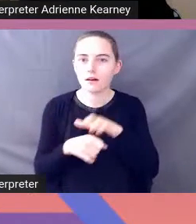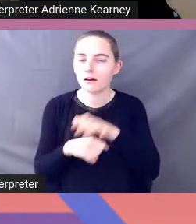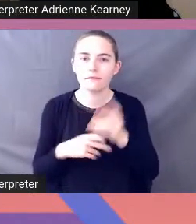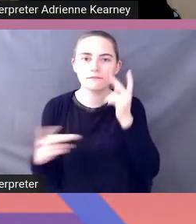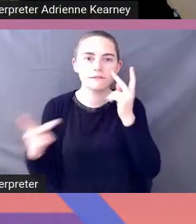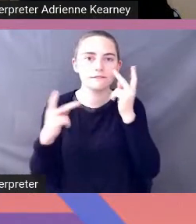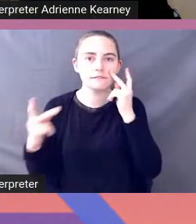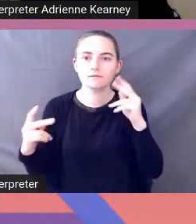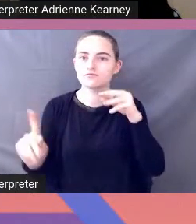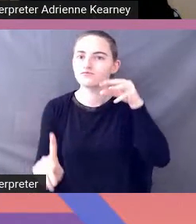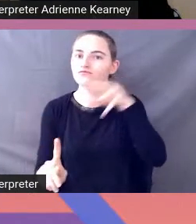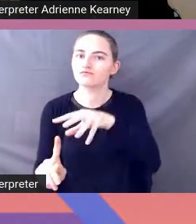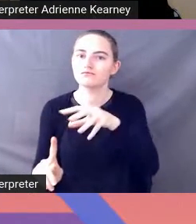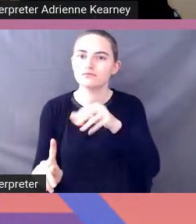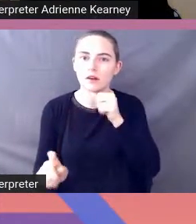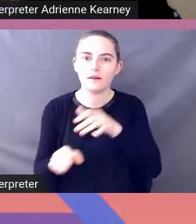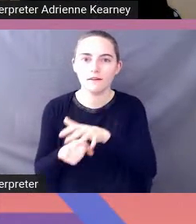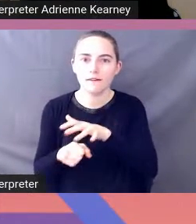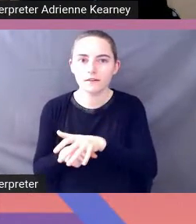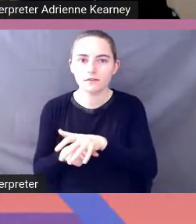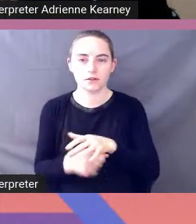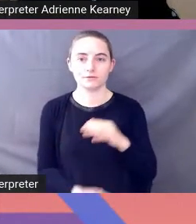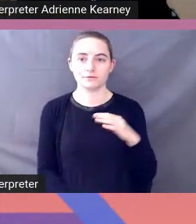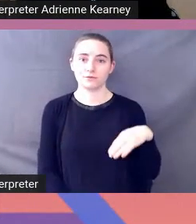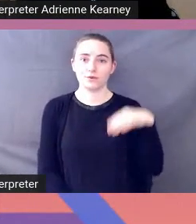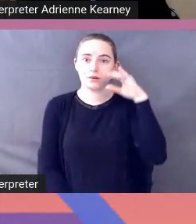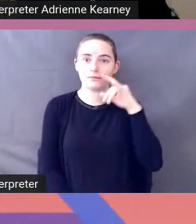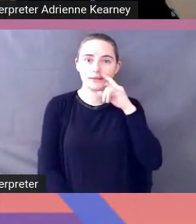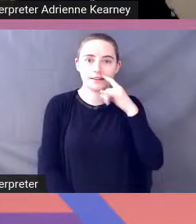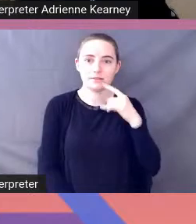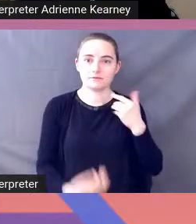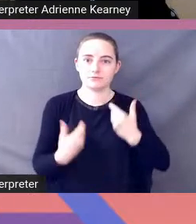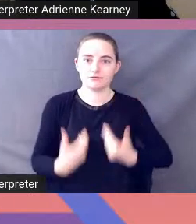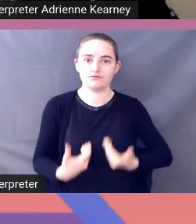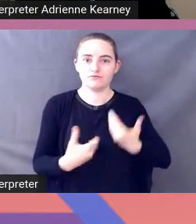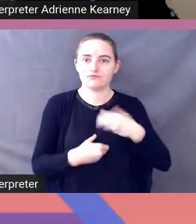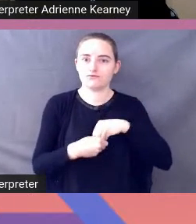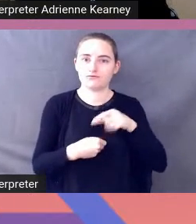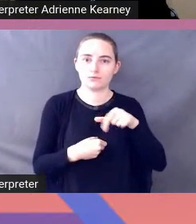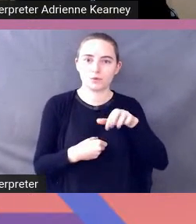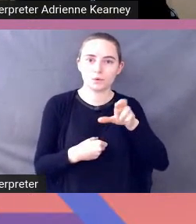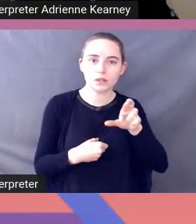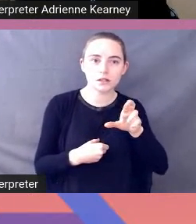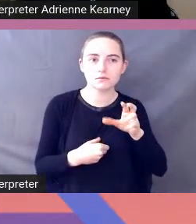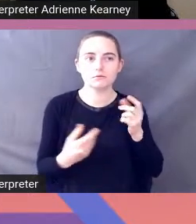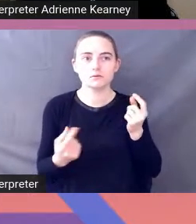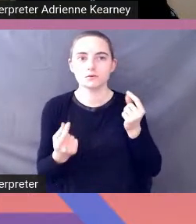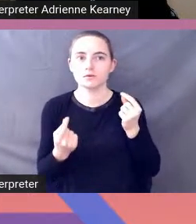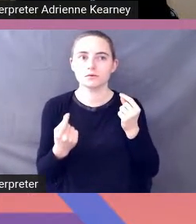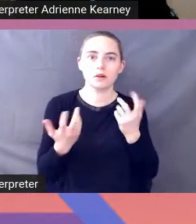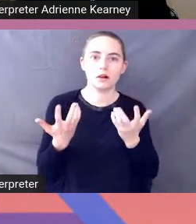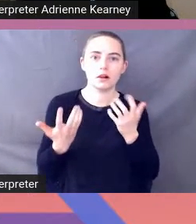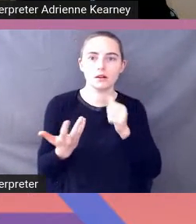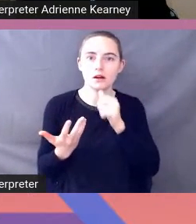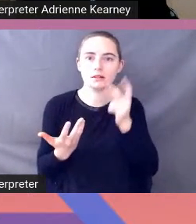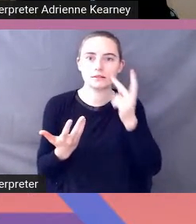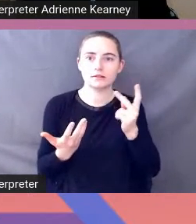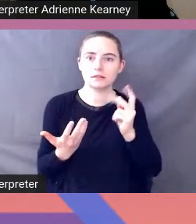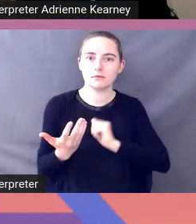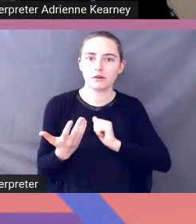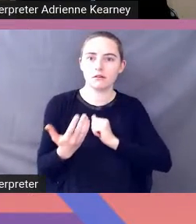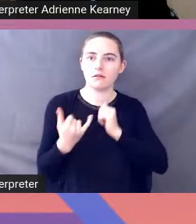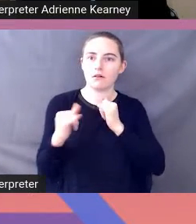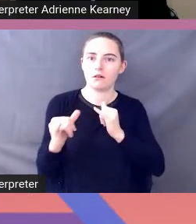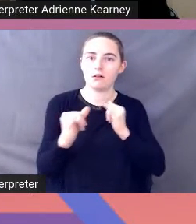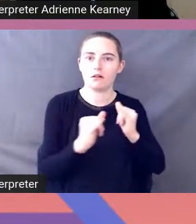queer kid, you might never really see a queer person in your life or in the media or in the arts or whatever. So it's you have these two